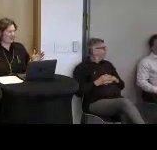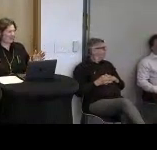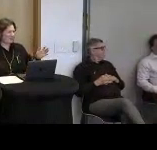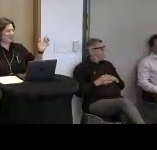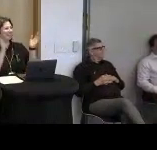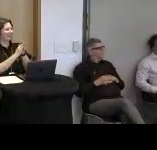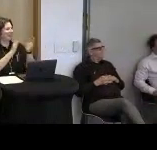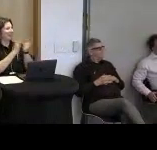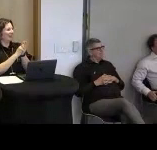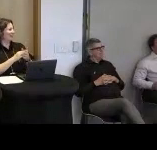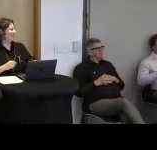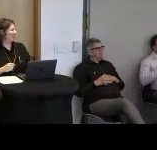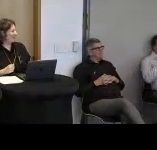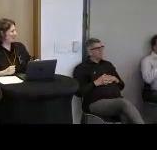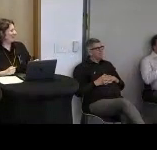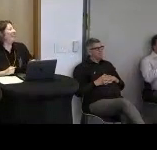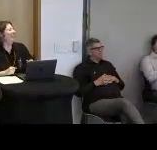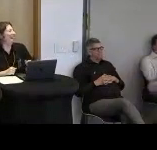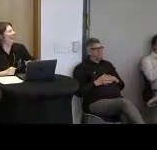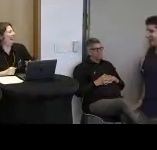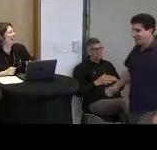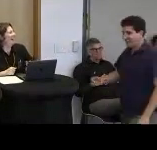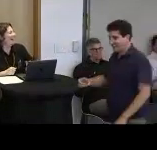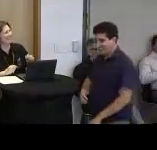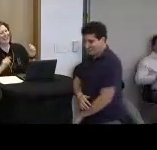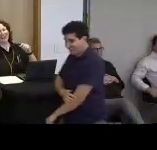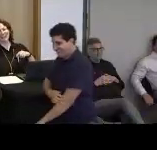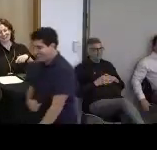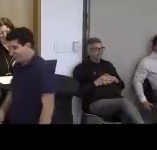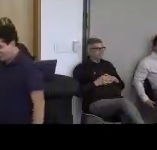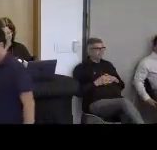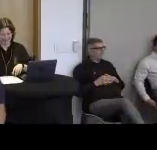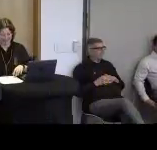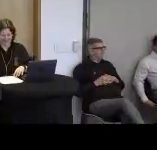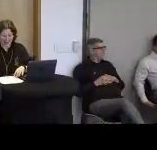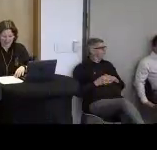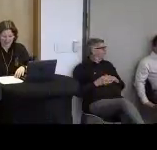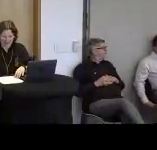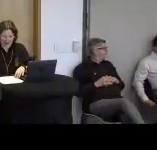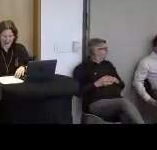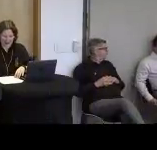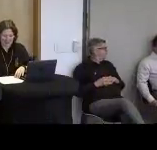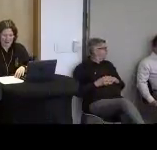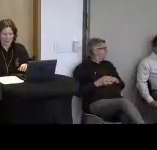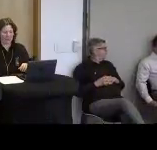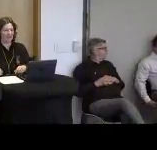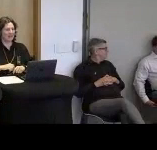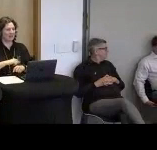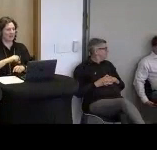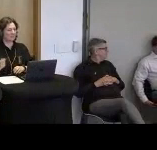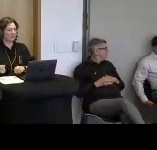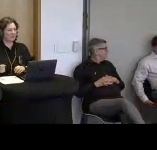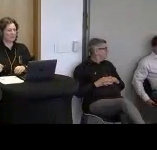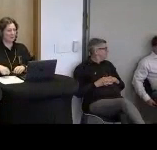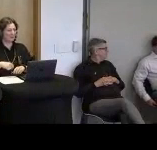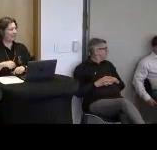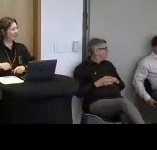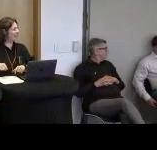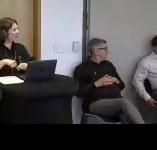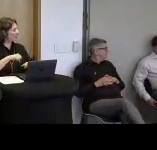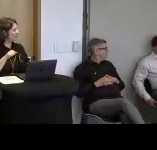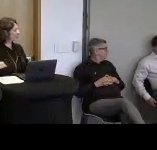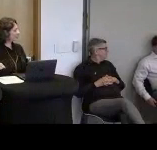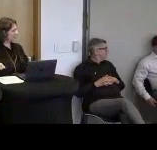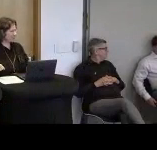if you can hear me, is that what you did? All right, just a sec. So we've got some